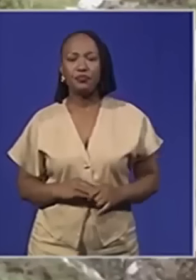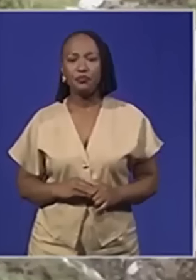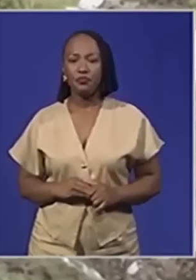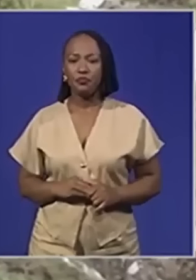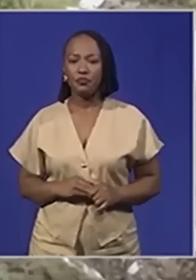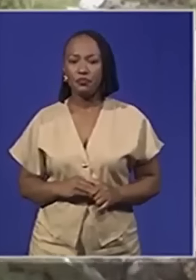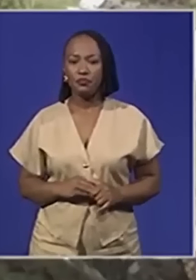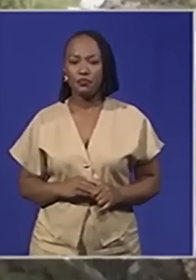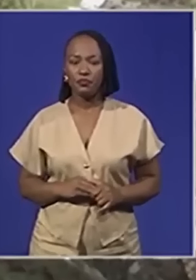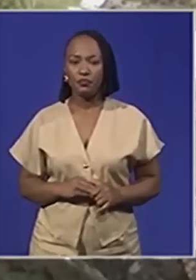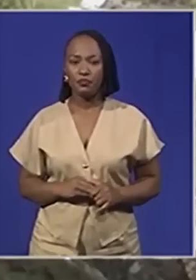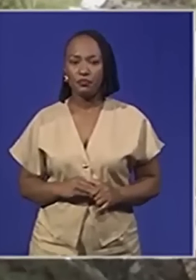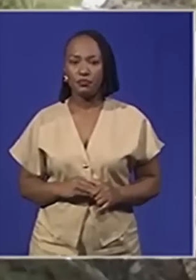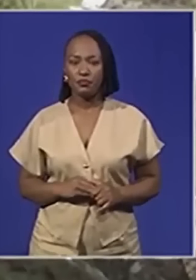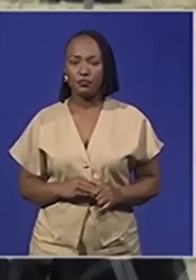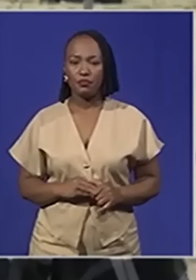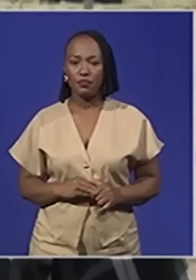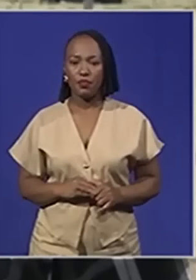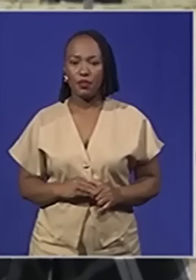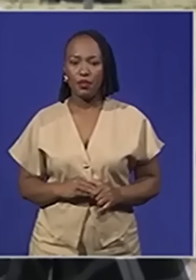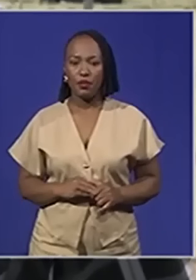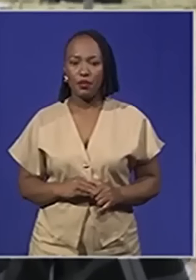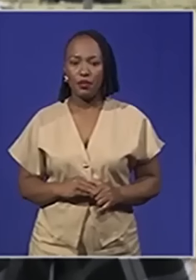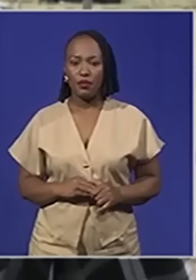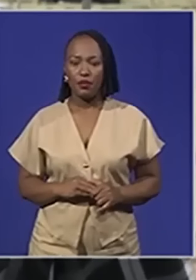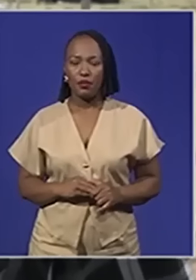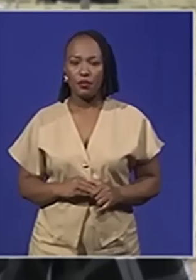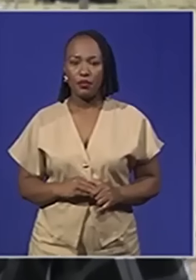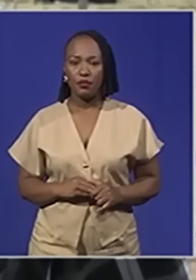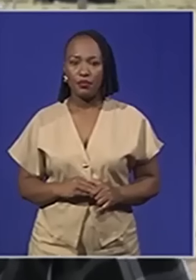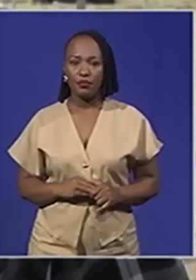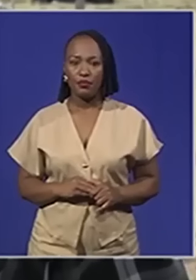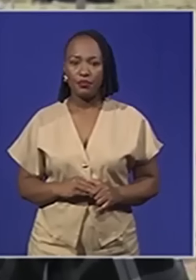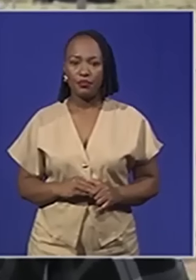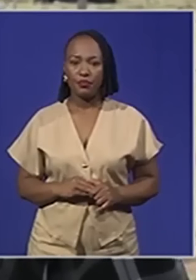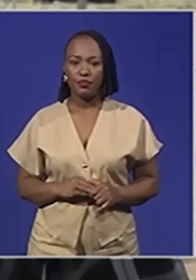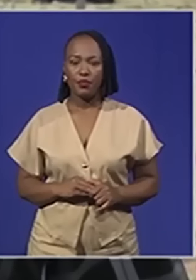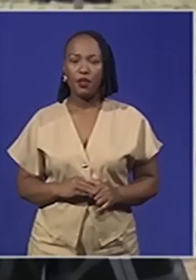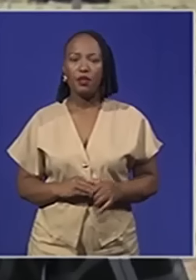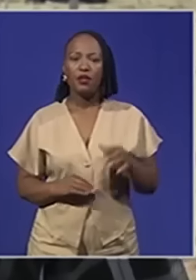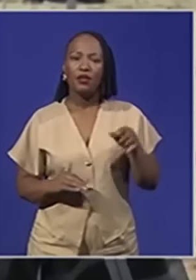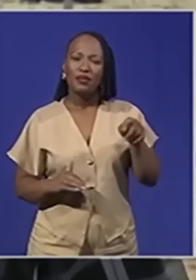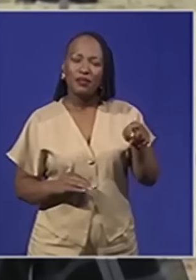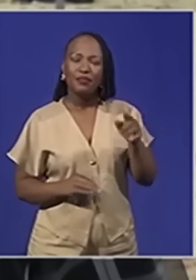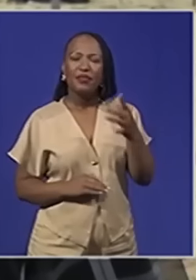Big blown for us because the beef cattle, we use it to